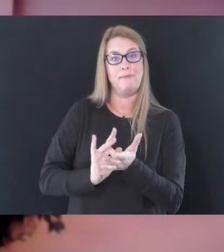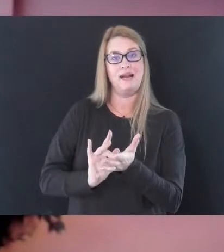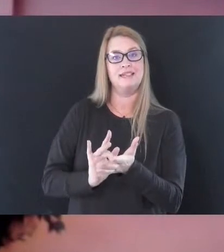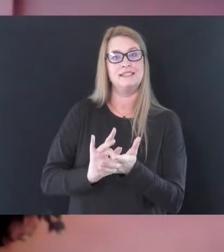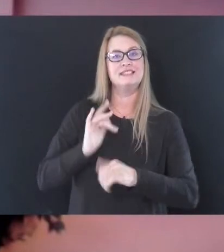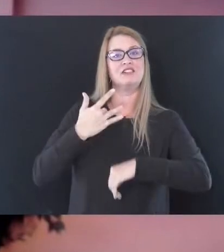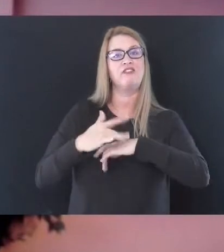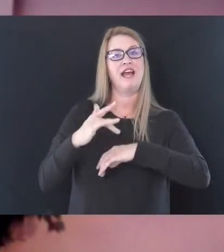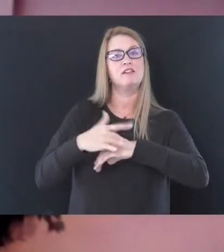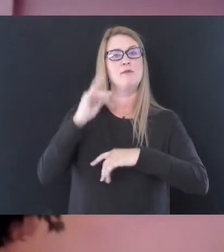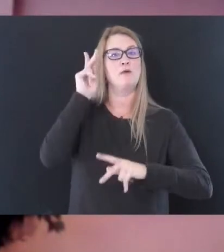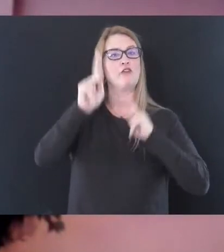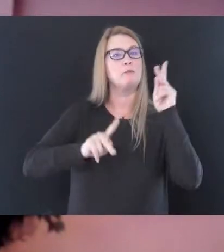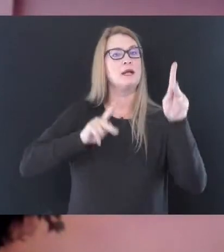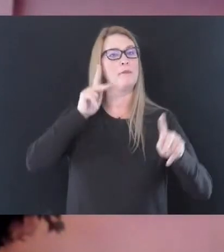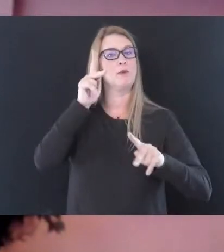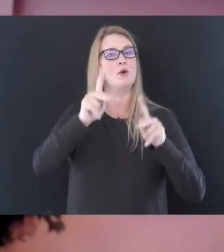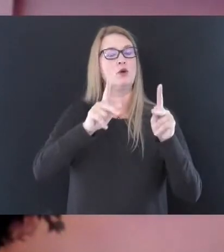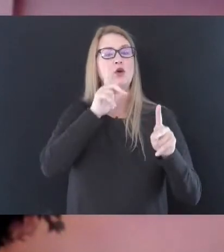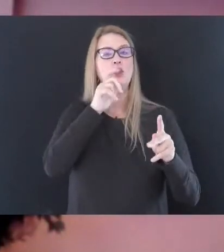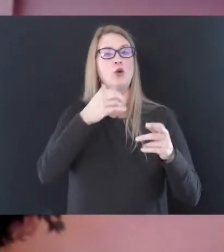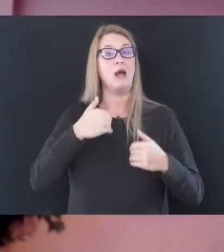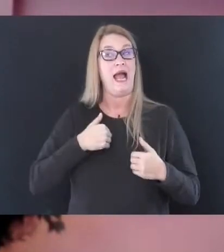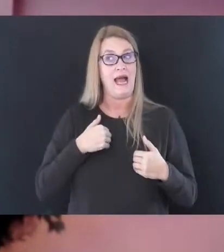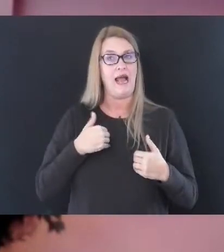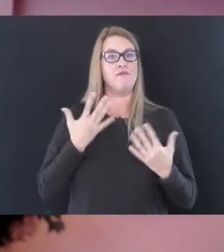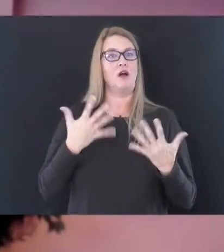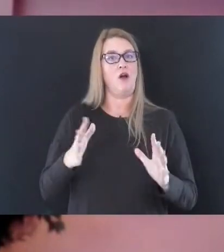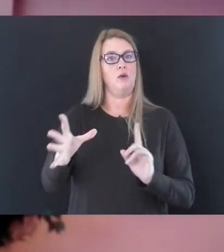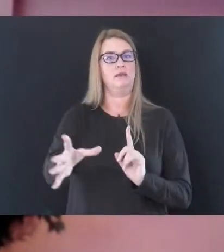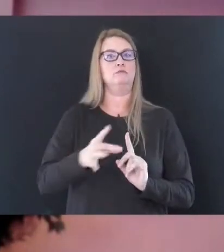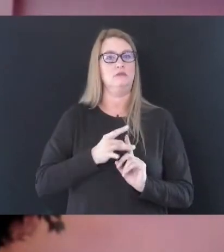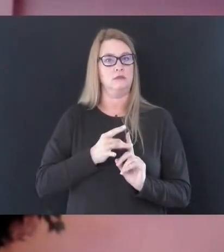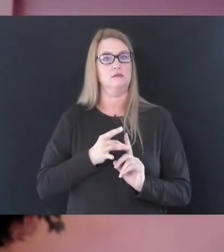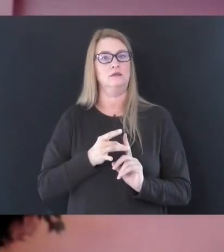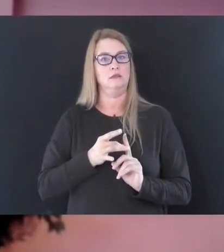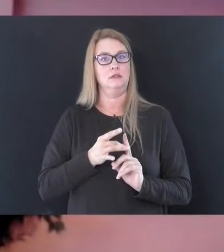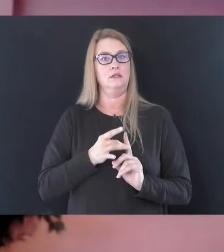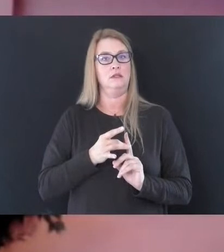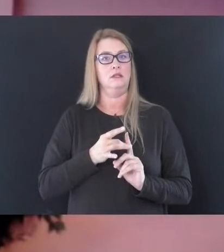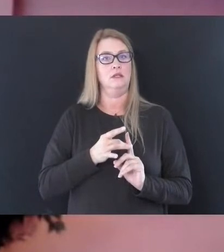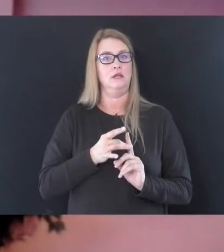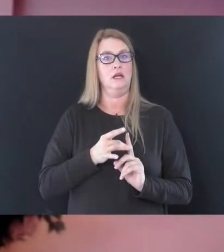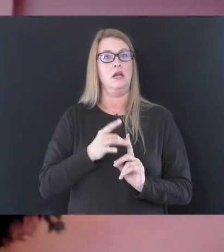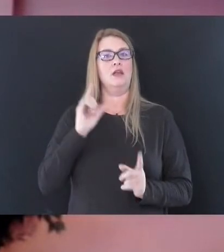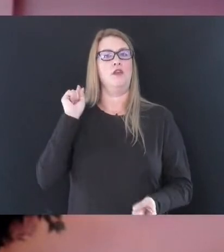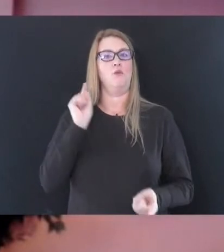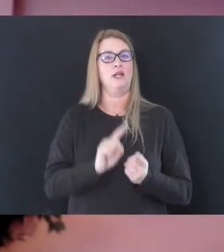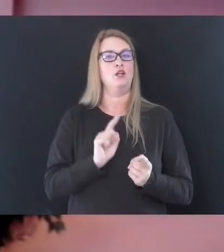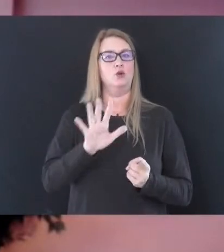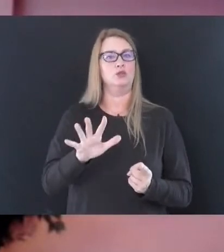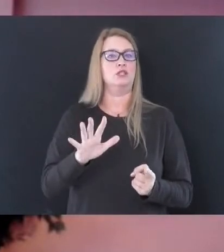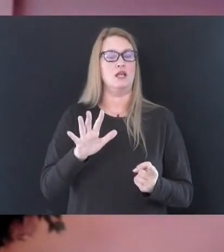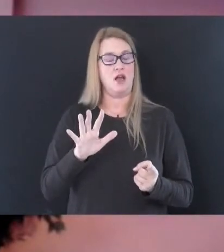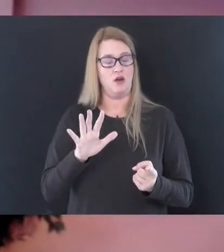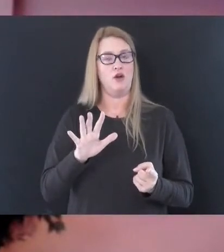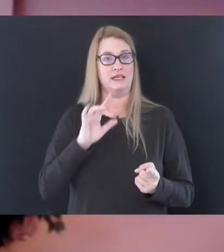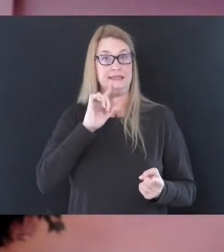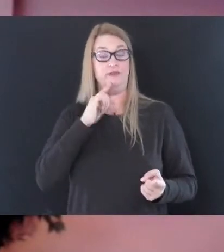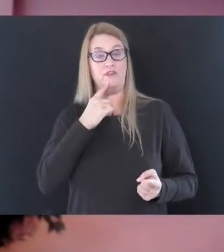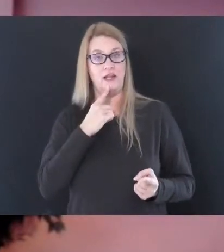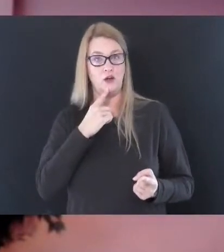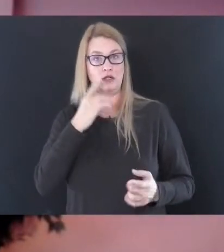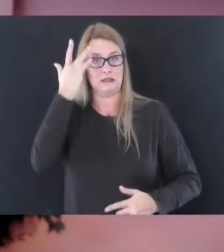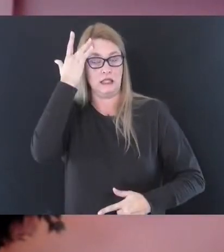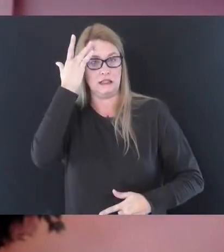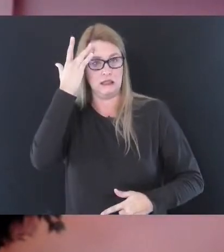people who have an acute infection to reduce their susceptibility to get really sick with it. The